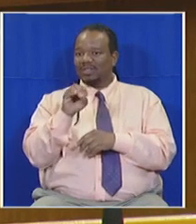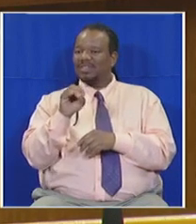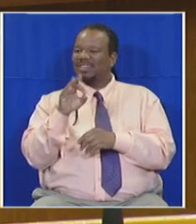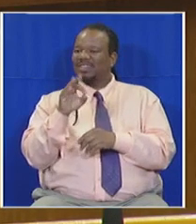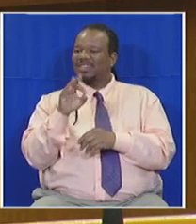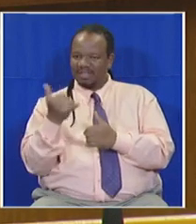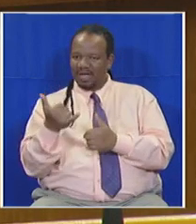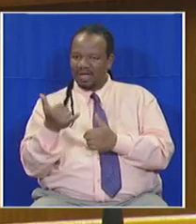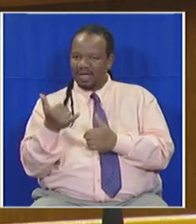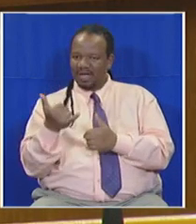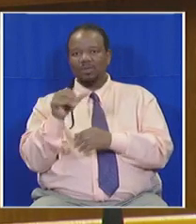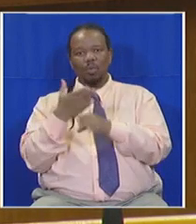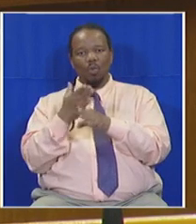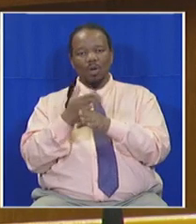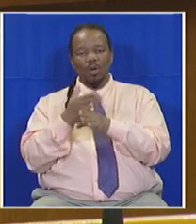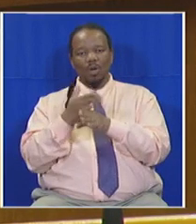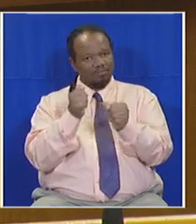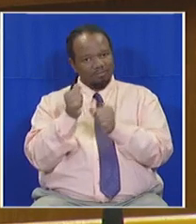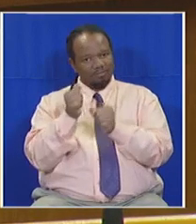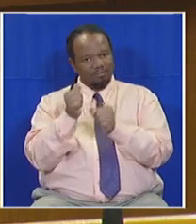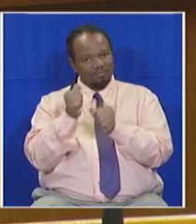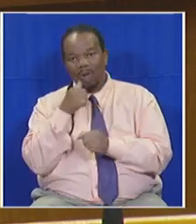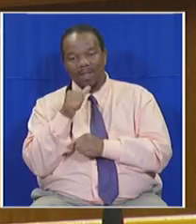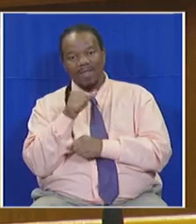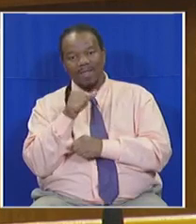243,162 work opportunities as at the 31st of March